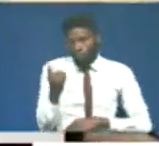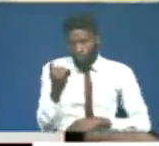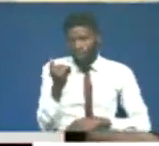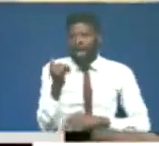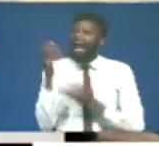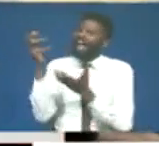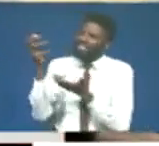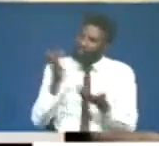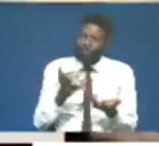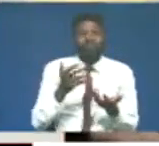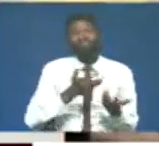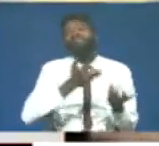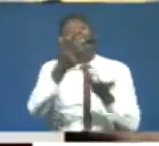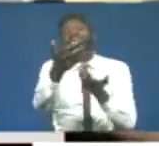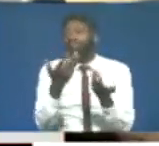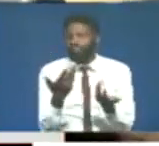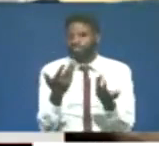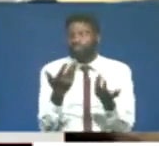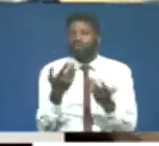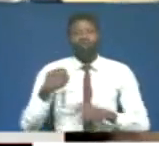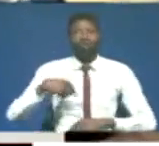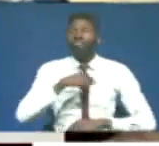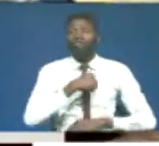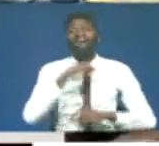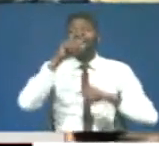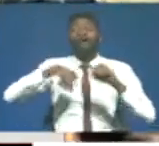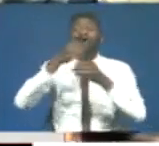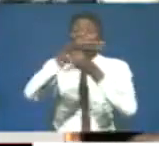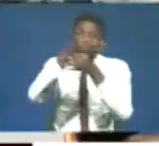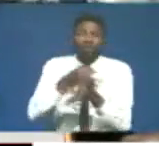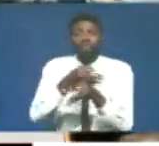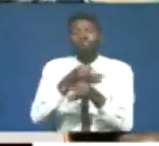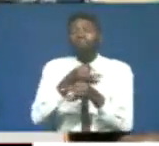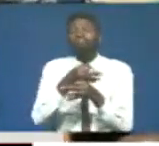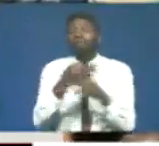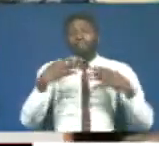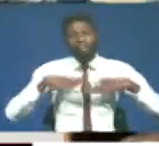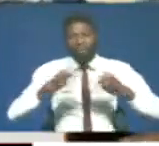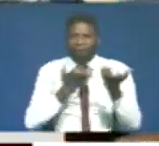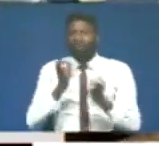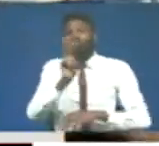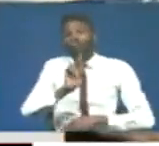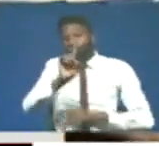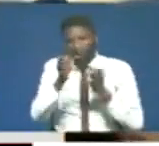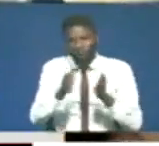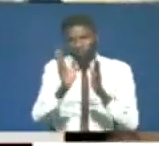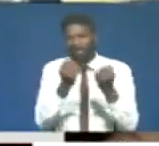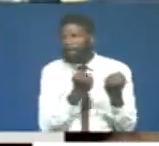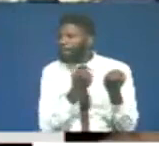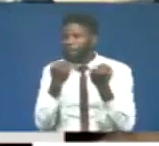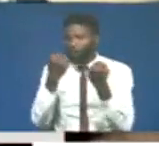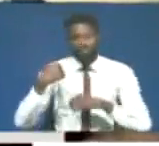export. You don't force the traders to use one means of transportation. And that's what we told